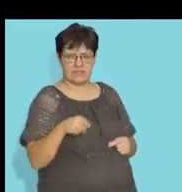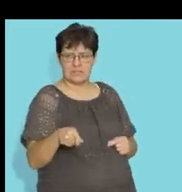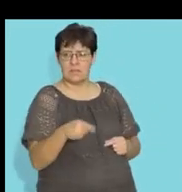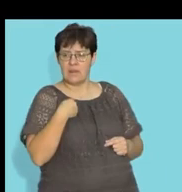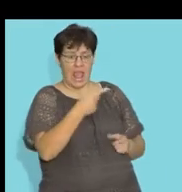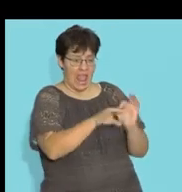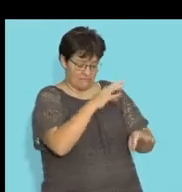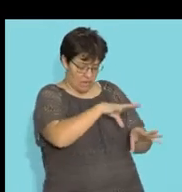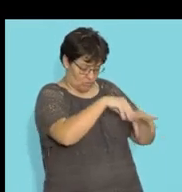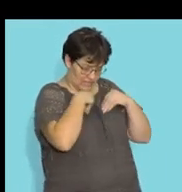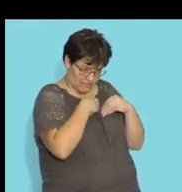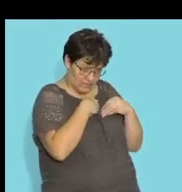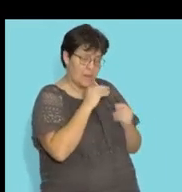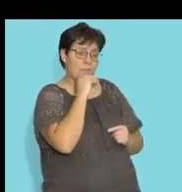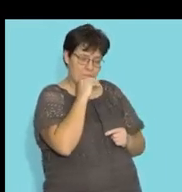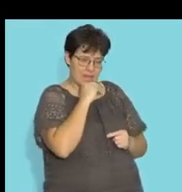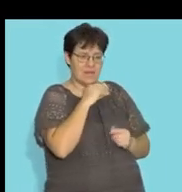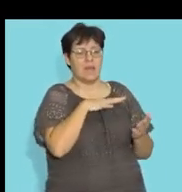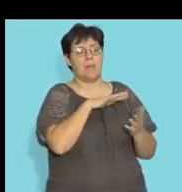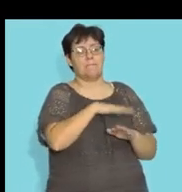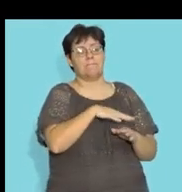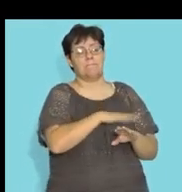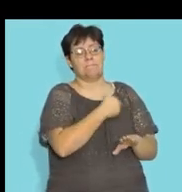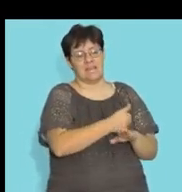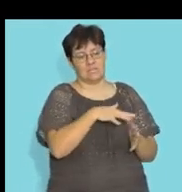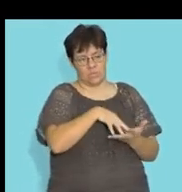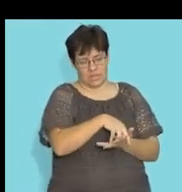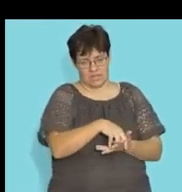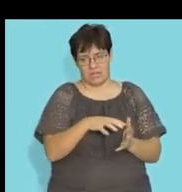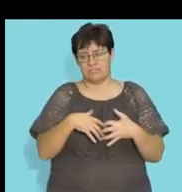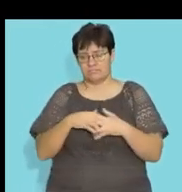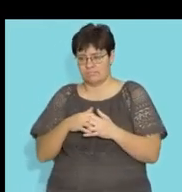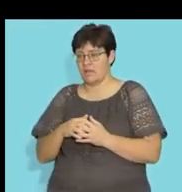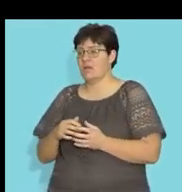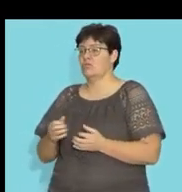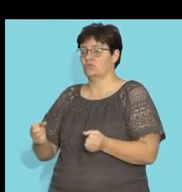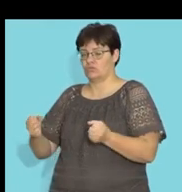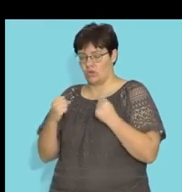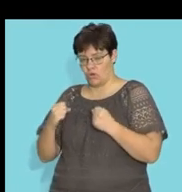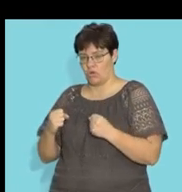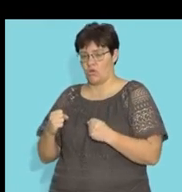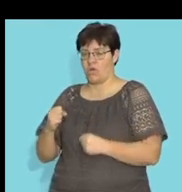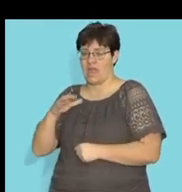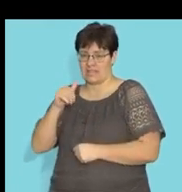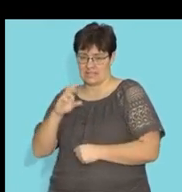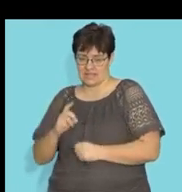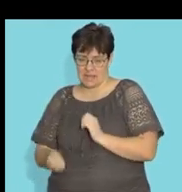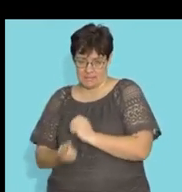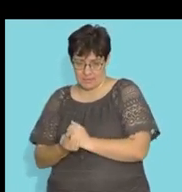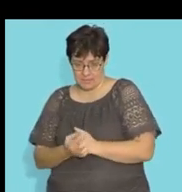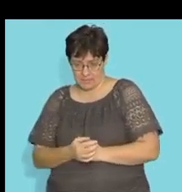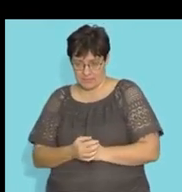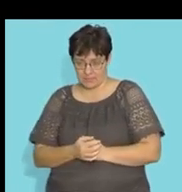difference. So obviously ammonium is a weak base that will form a strong conjugate